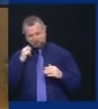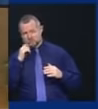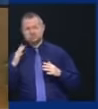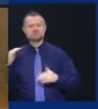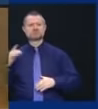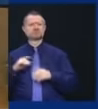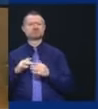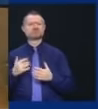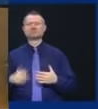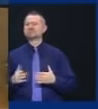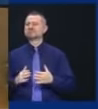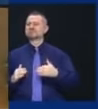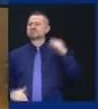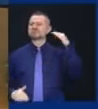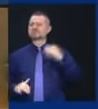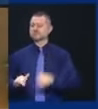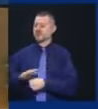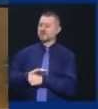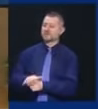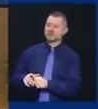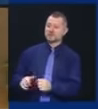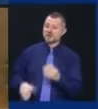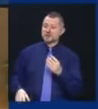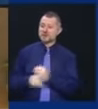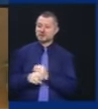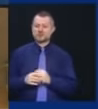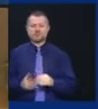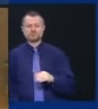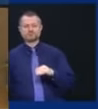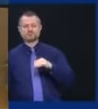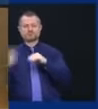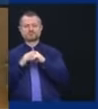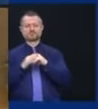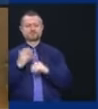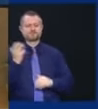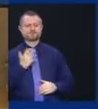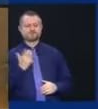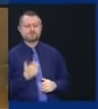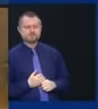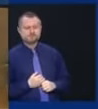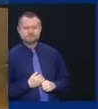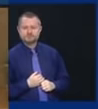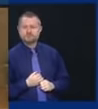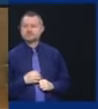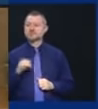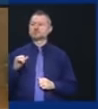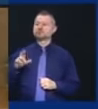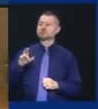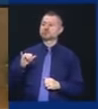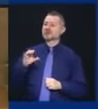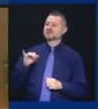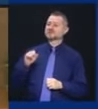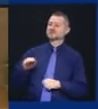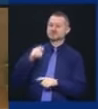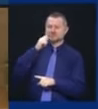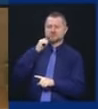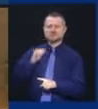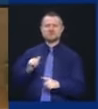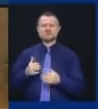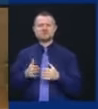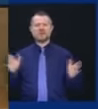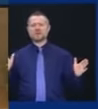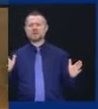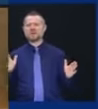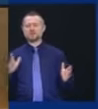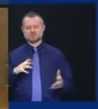COVID magnified that painful truth. Racism is a public health crisis. But you have made it